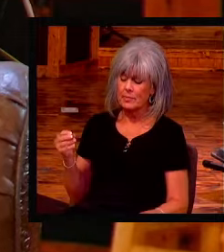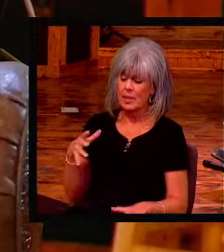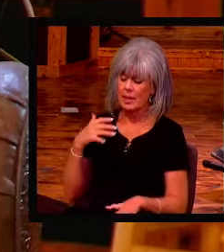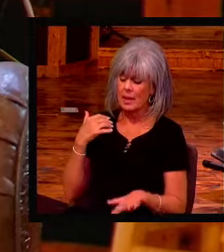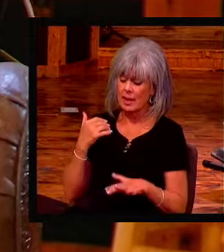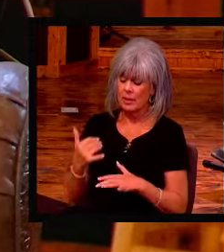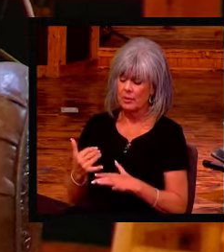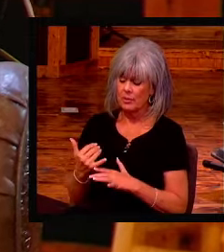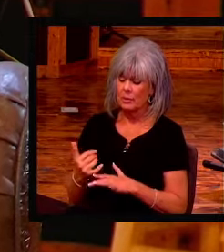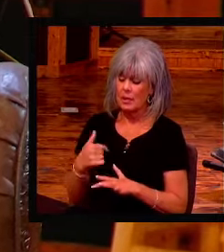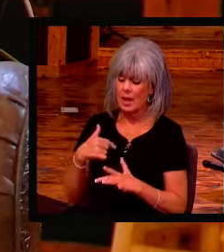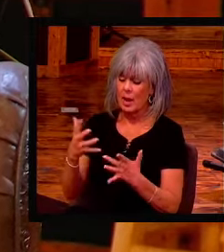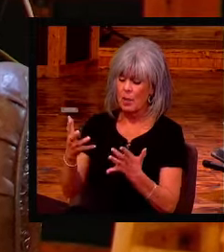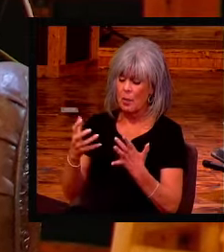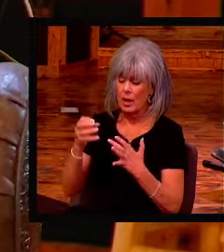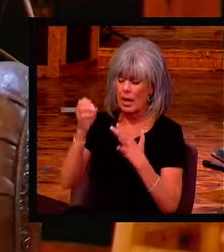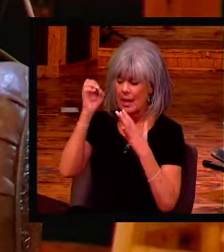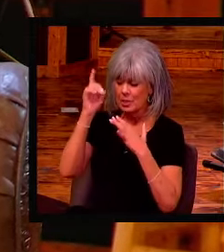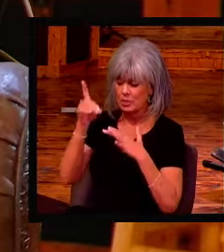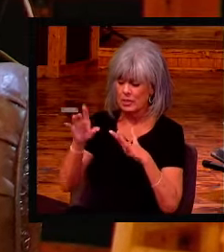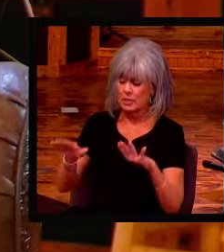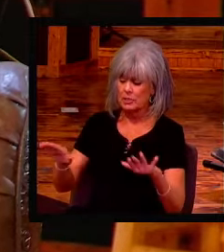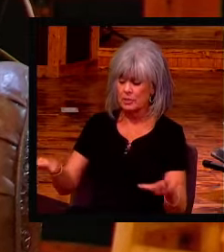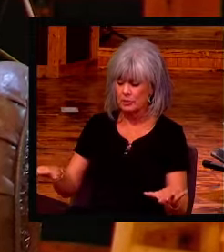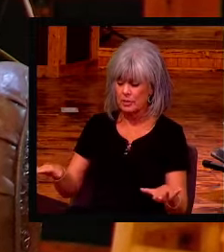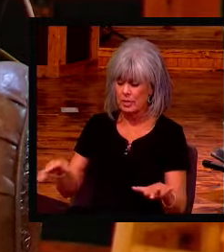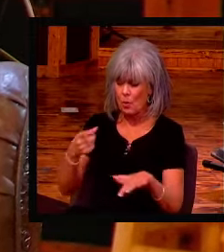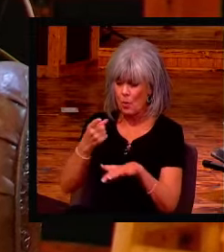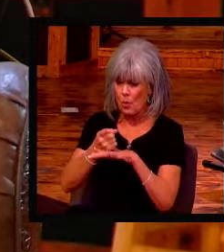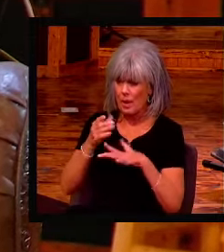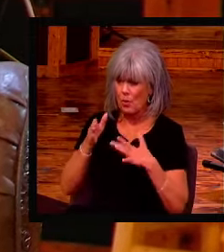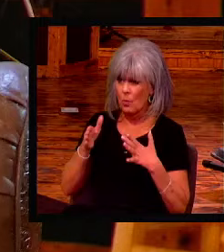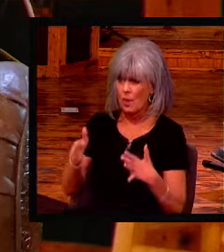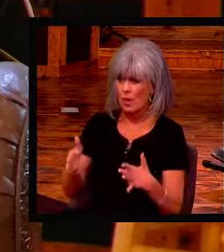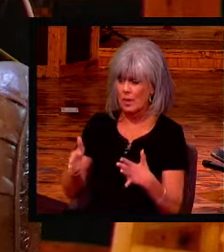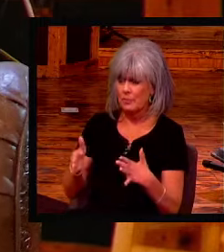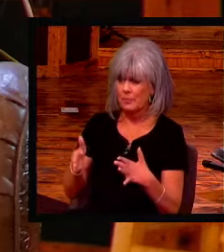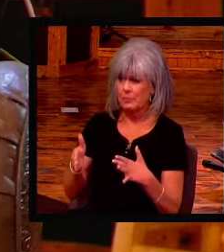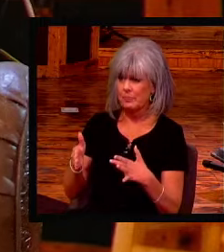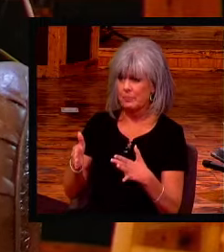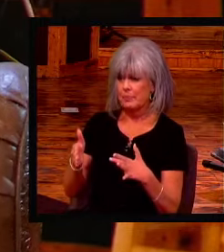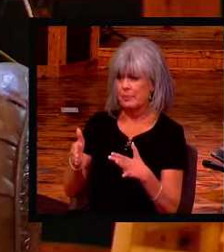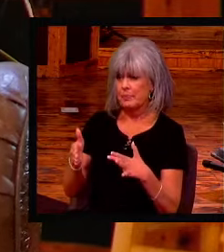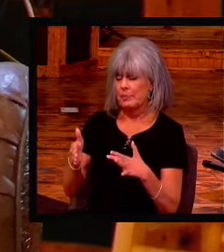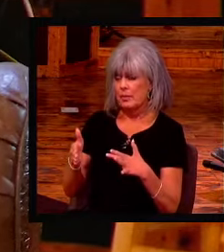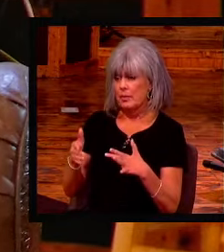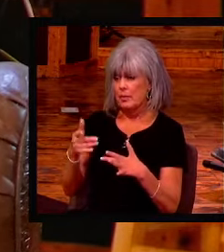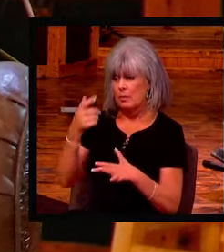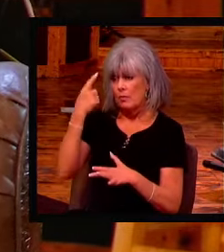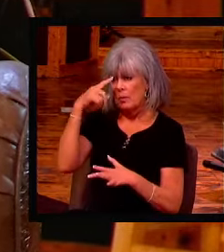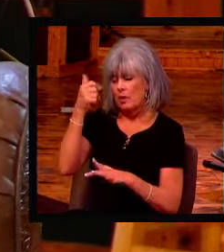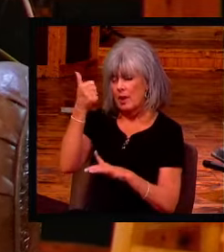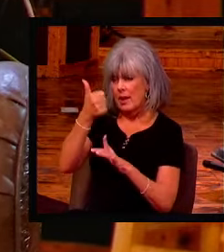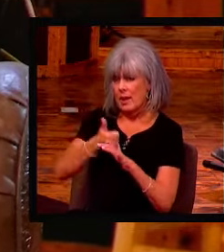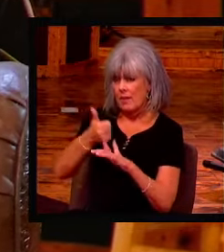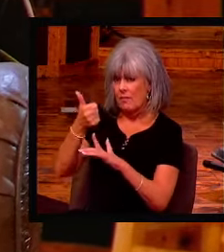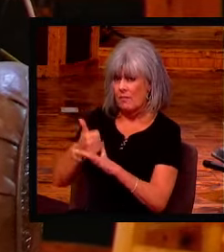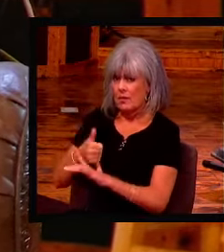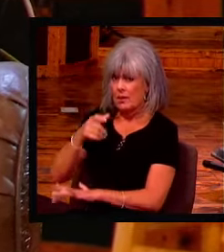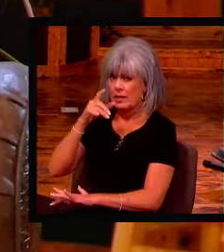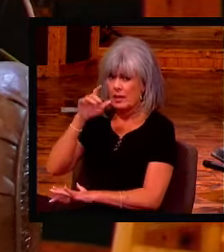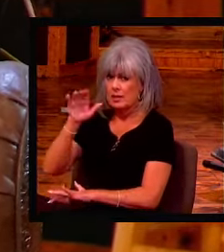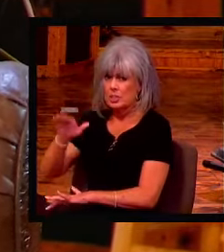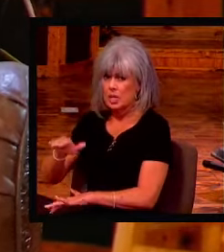now I want to educate children in the right way. And so for every child out there, and